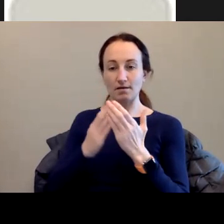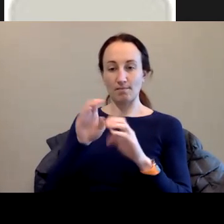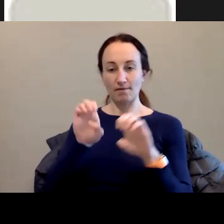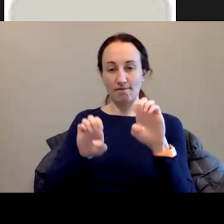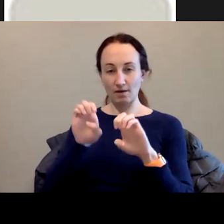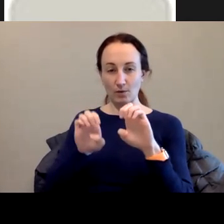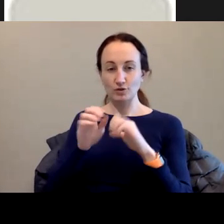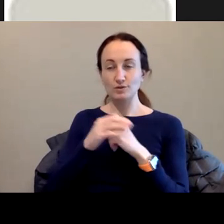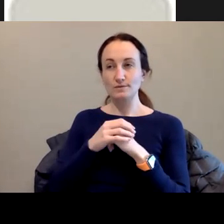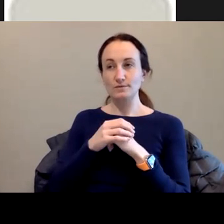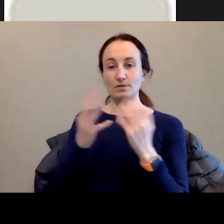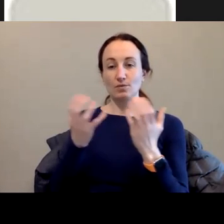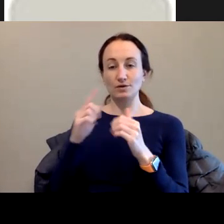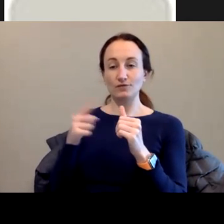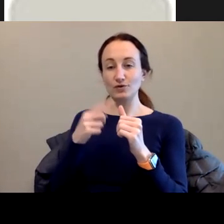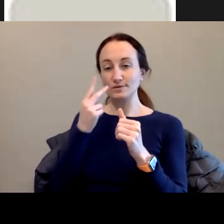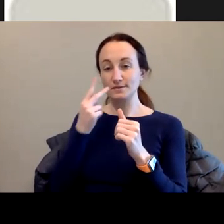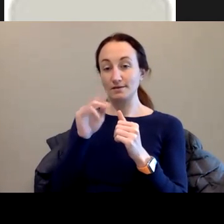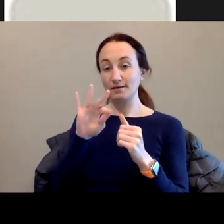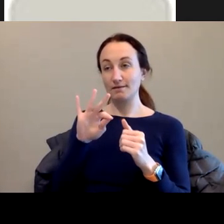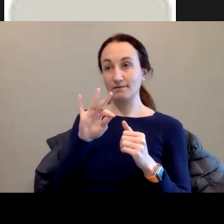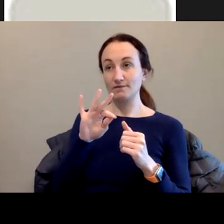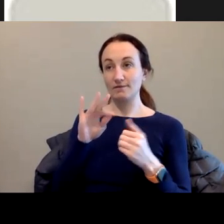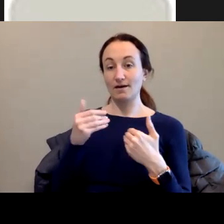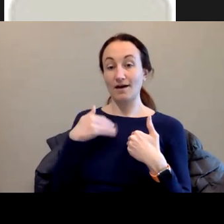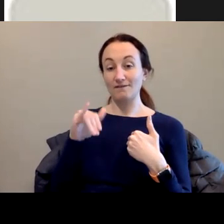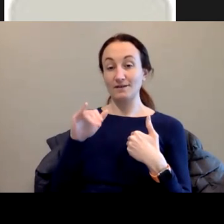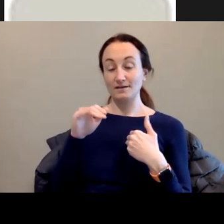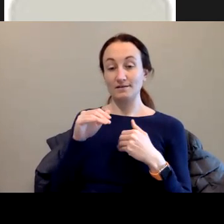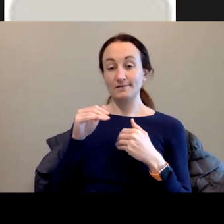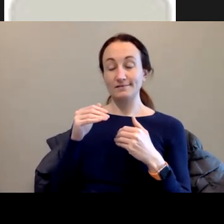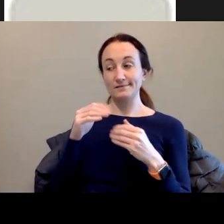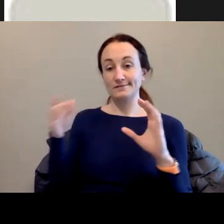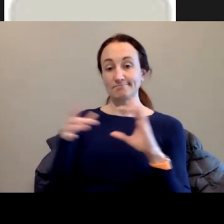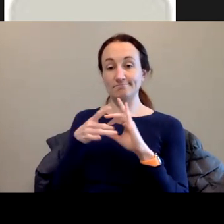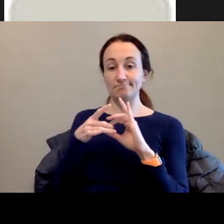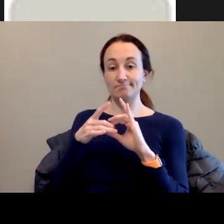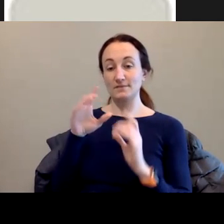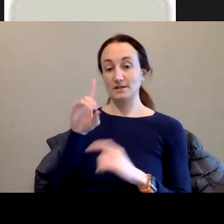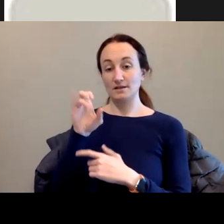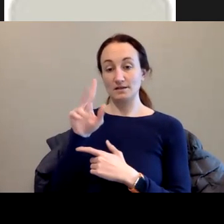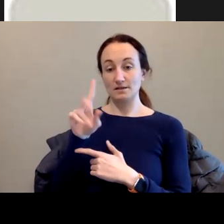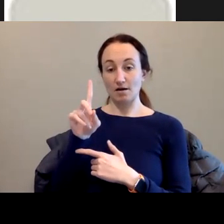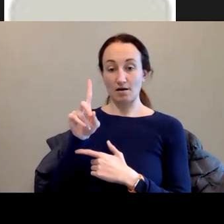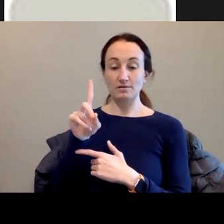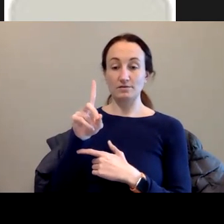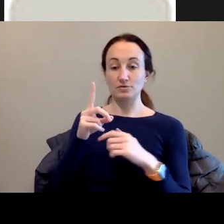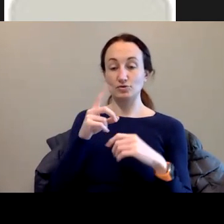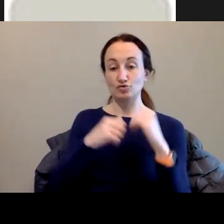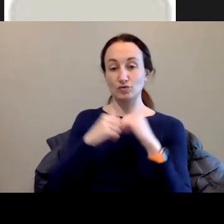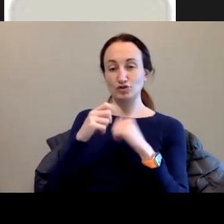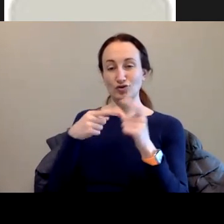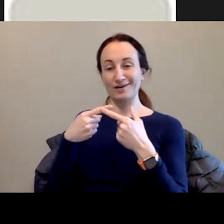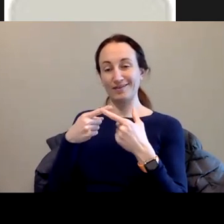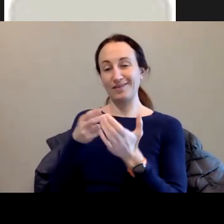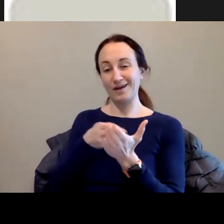So we want to first see if I have this docked structure and compare its ground truth structure,